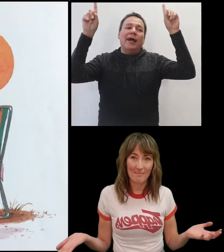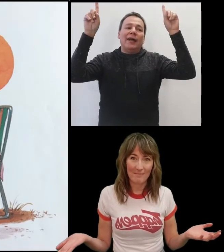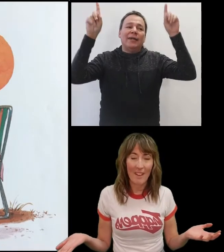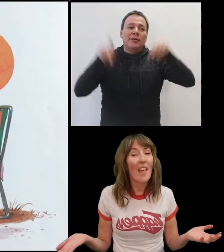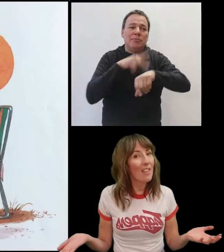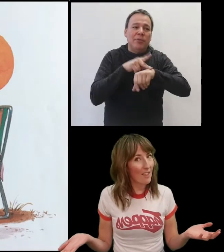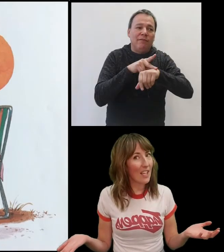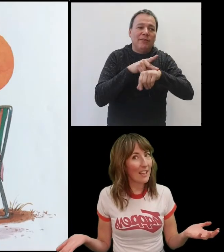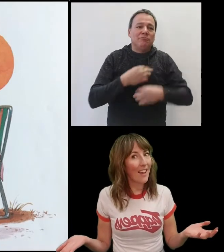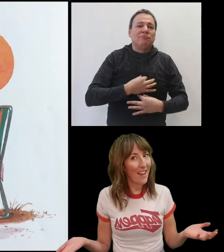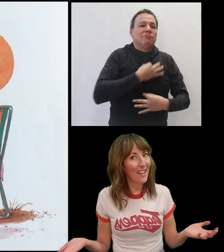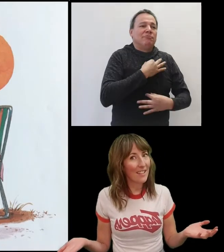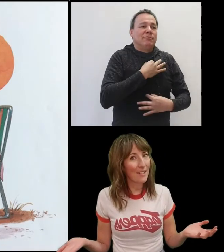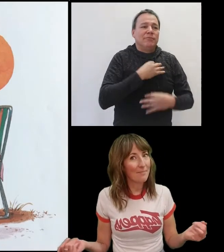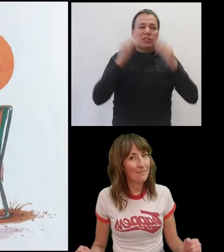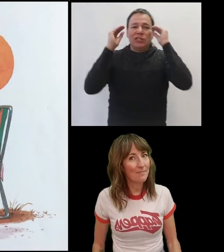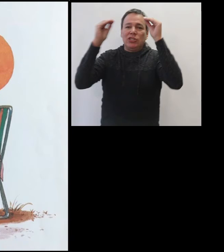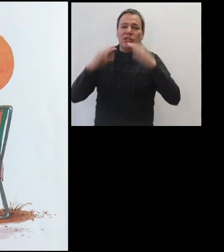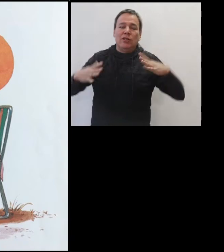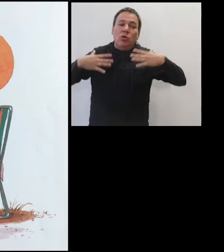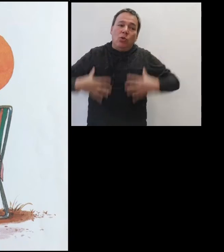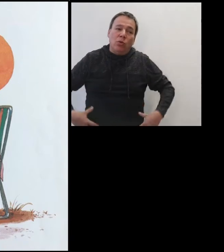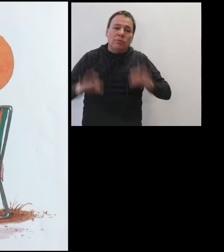snowsuit. The end.